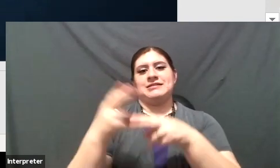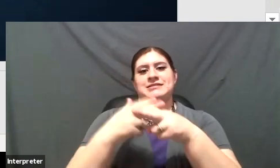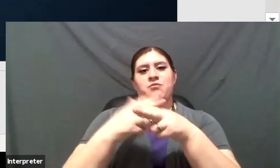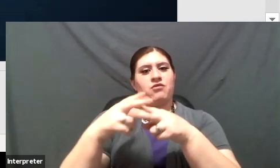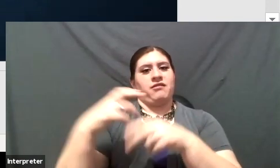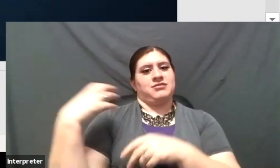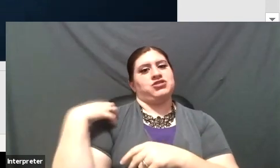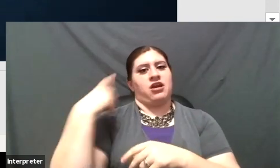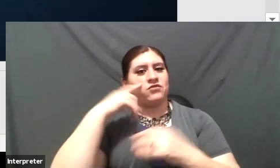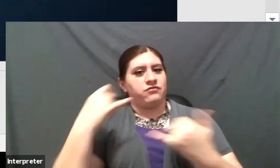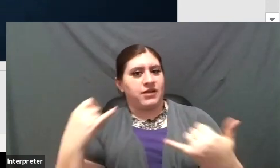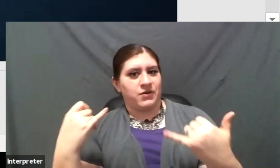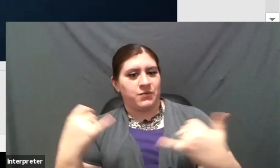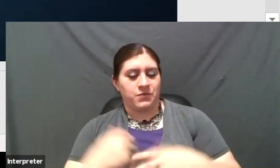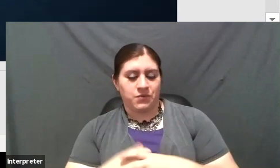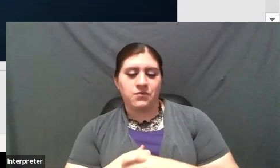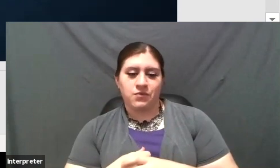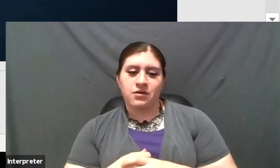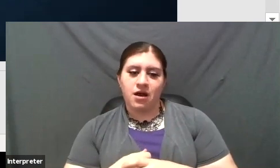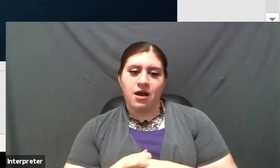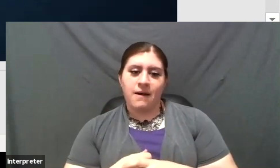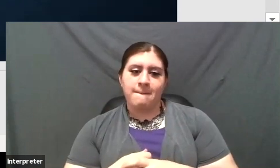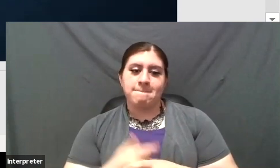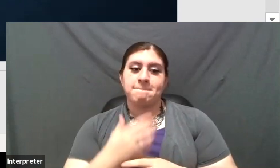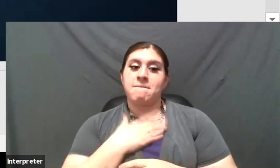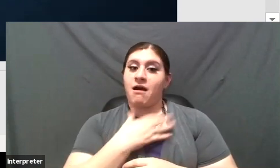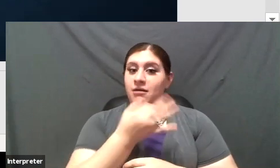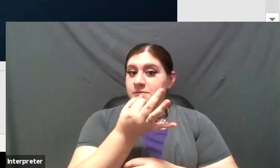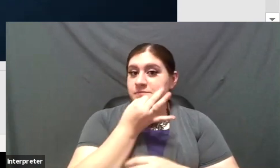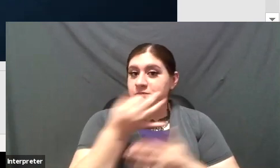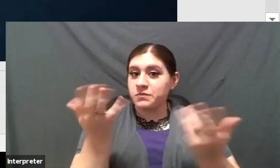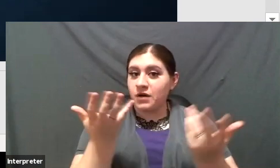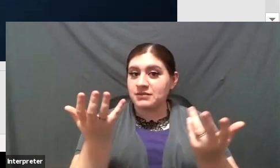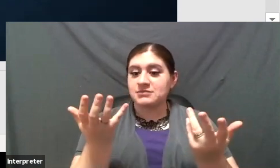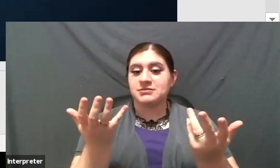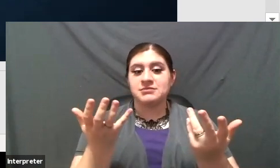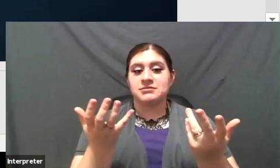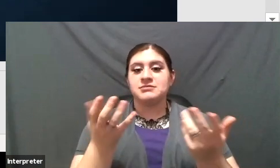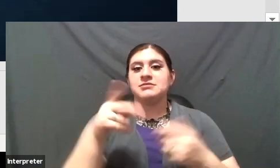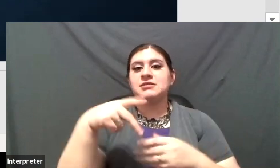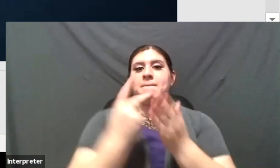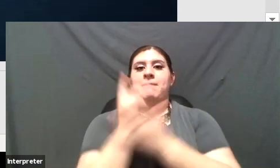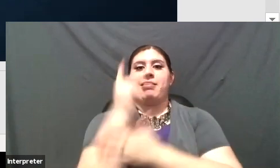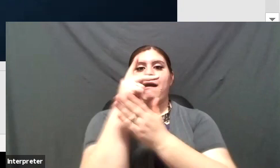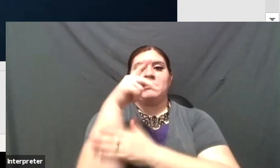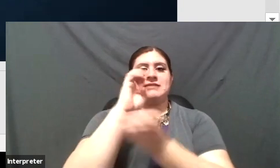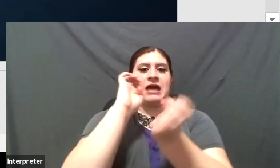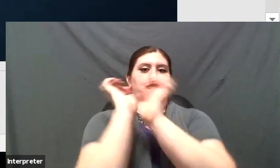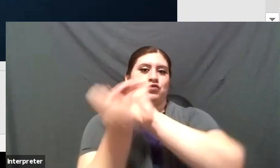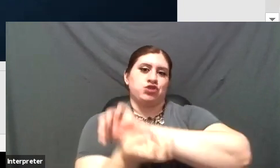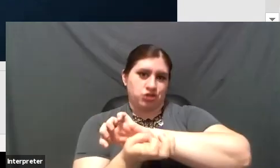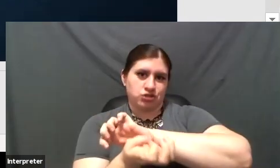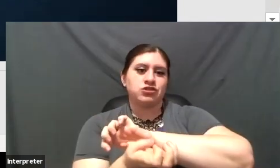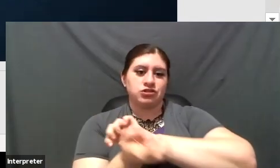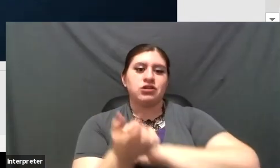now. And my expertise is in plant evolution. I also